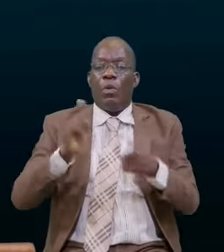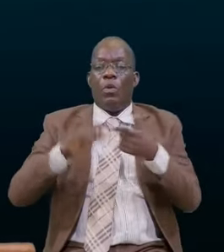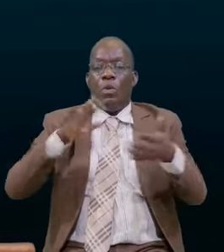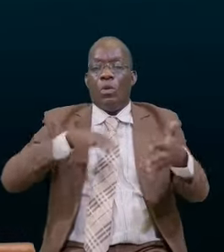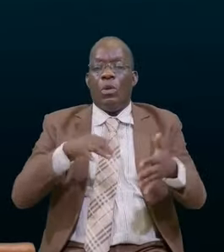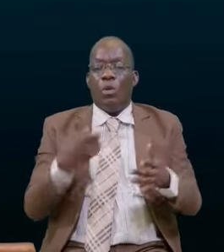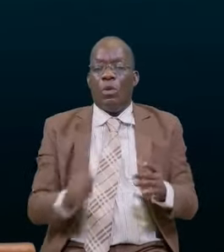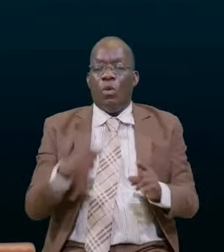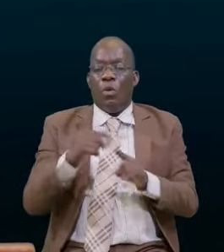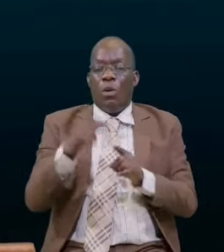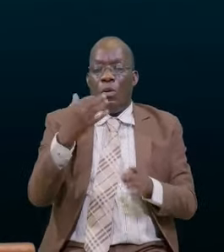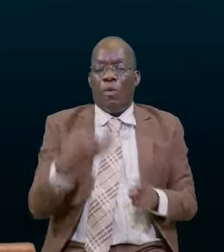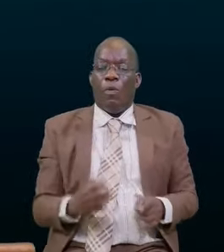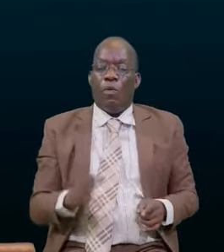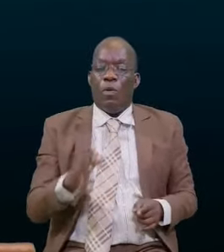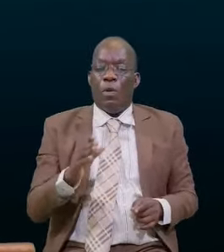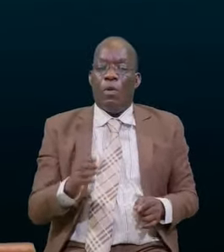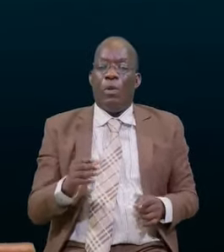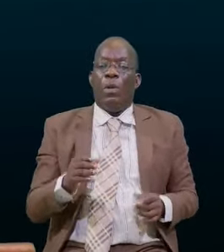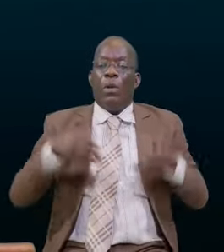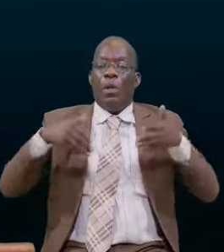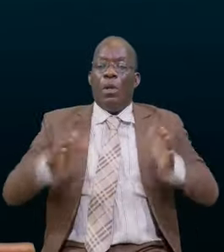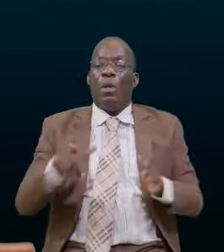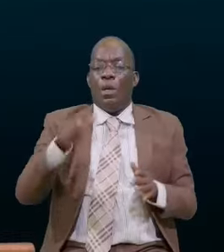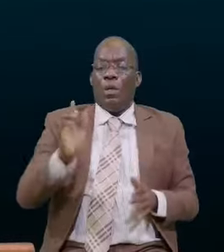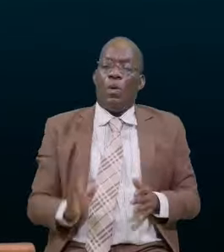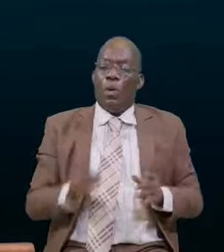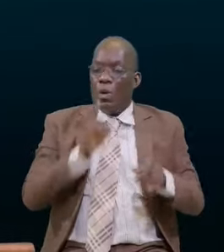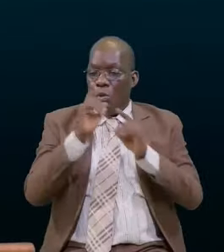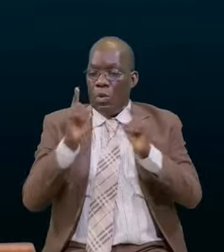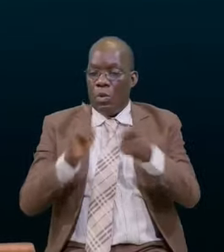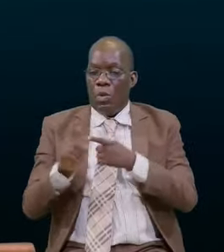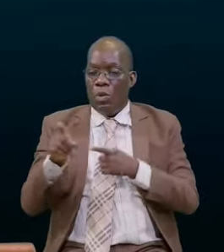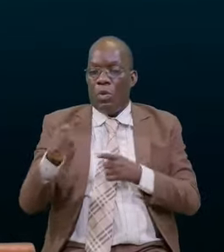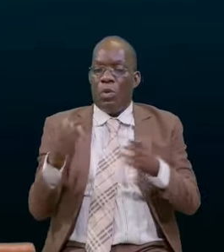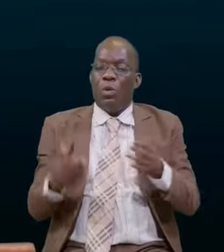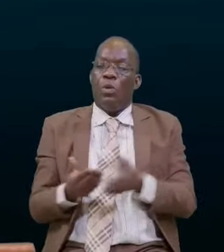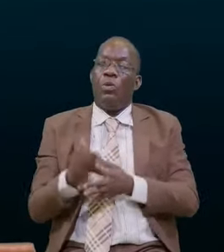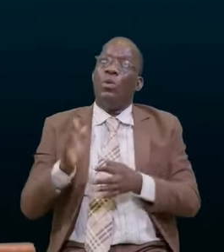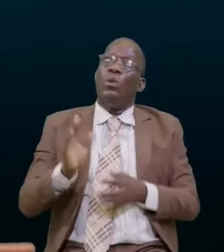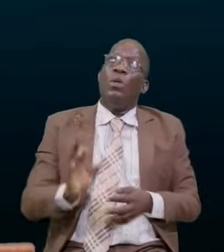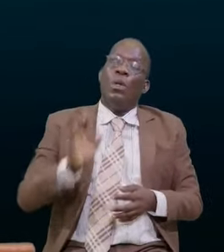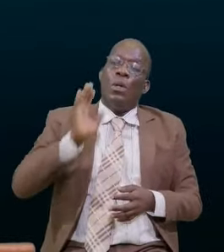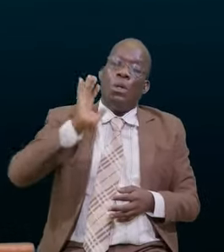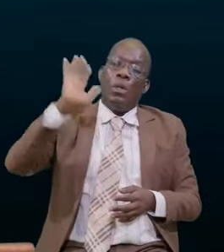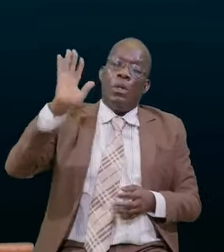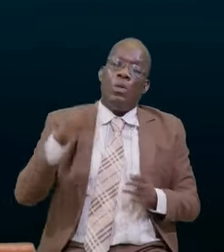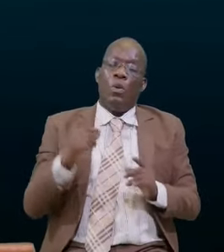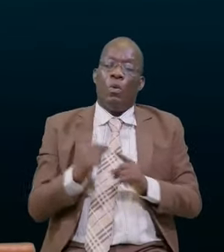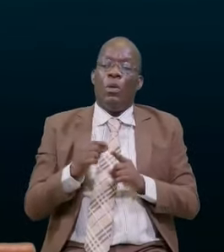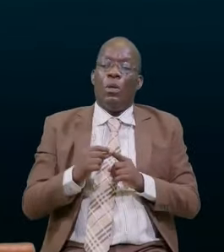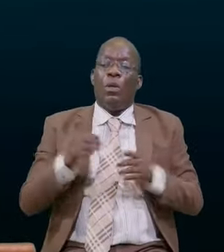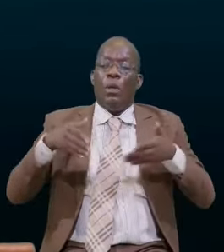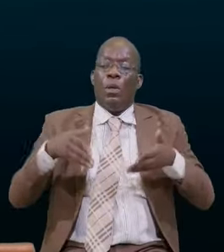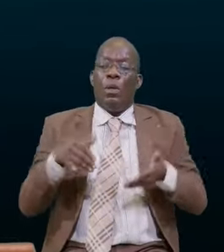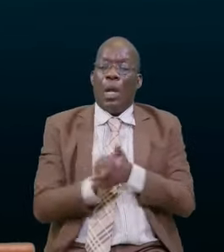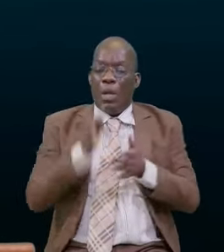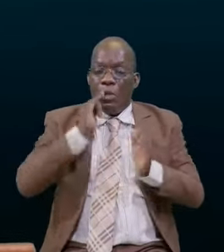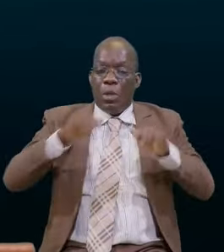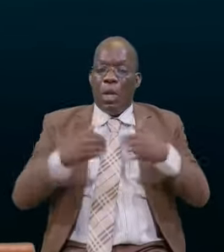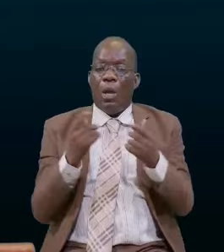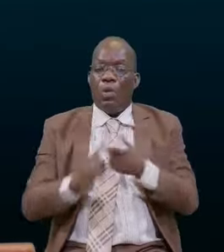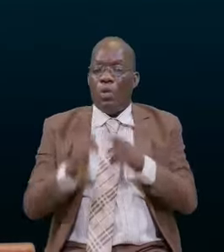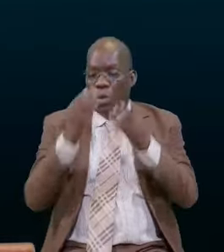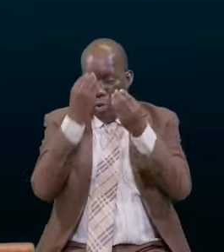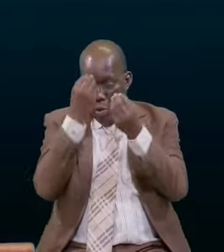pray let God speak to you through his word and you also speak to God as your father that's how you remain you receive the grace you receive